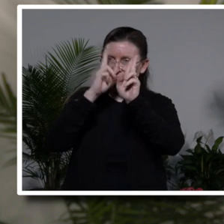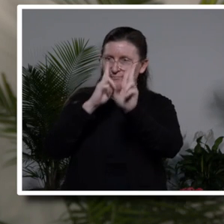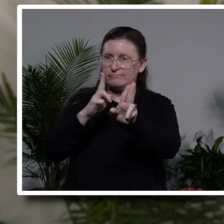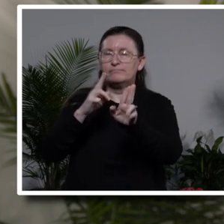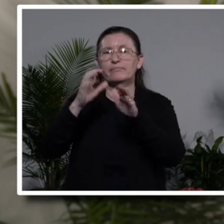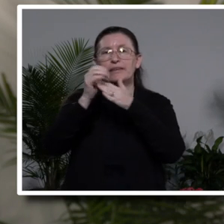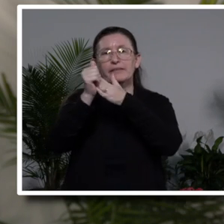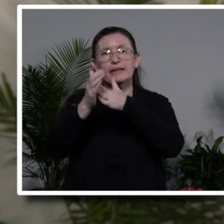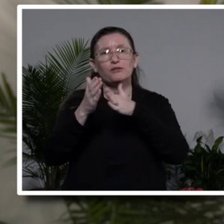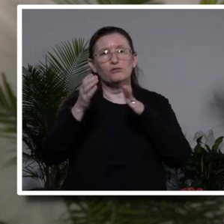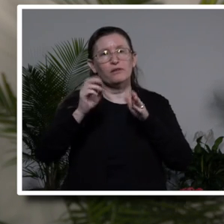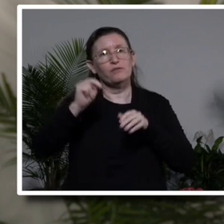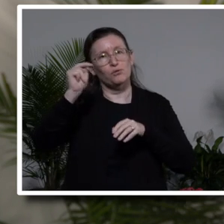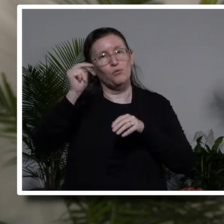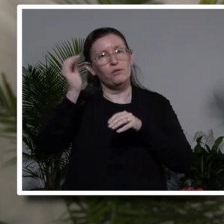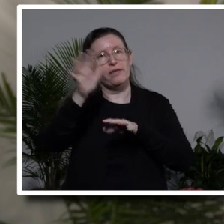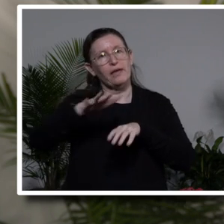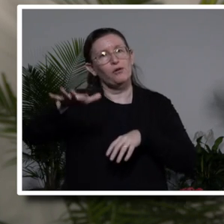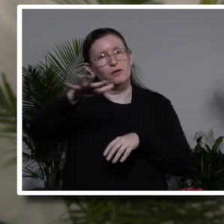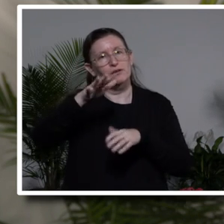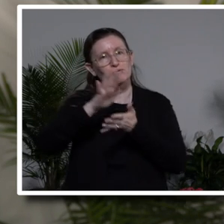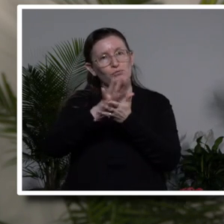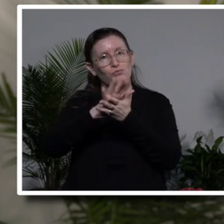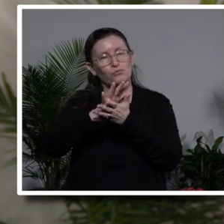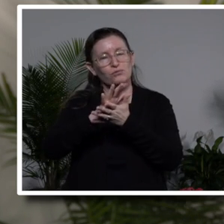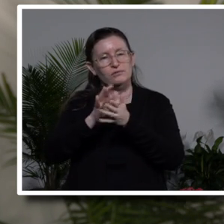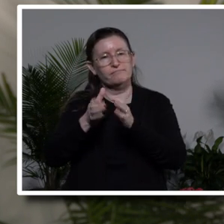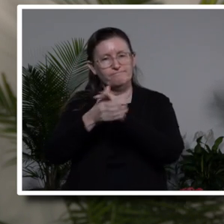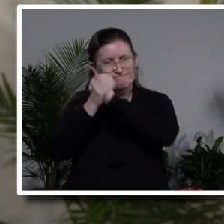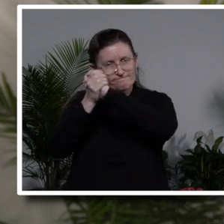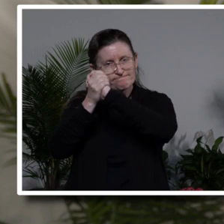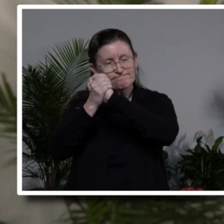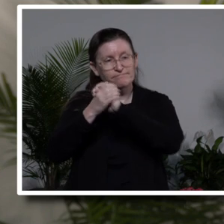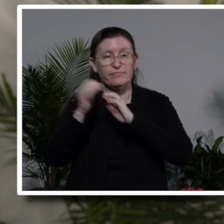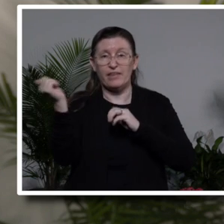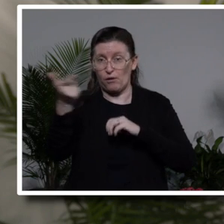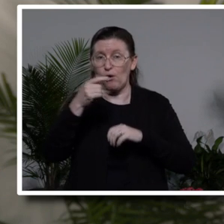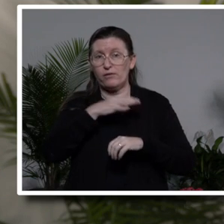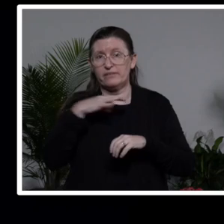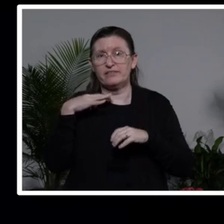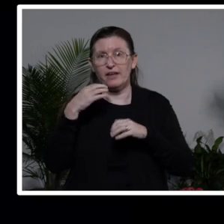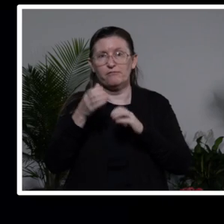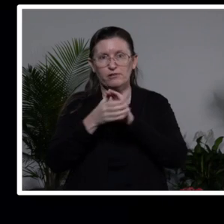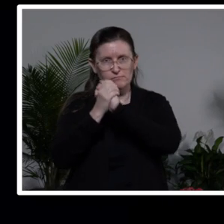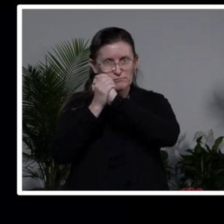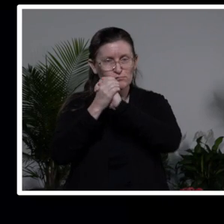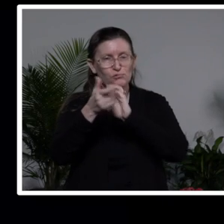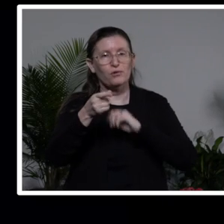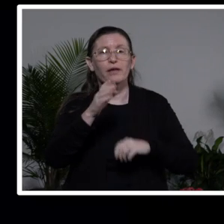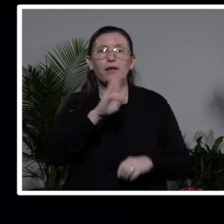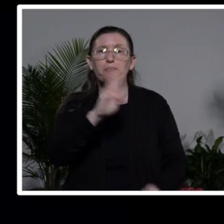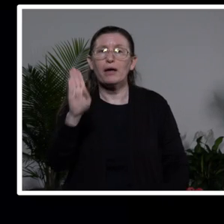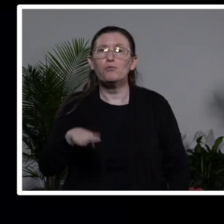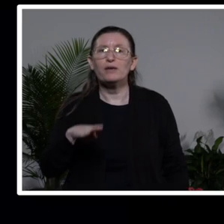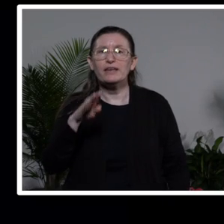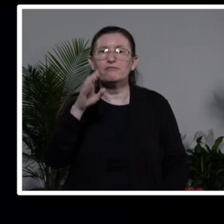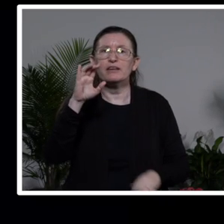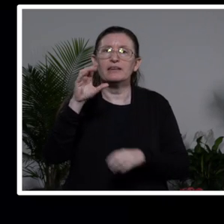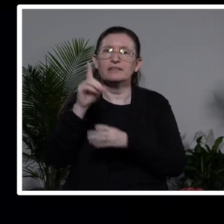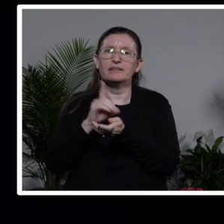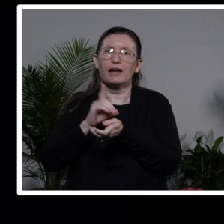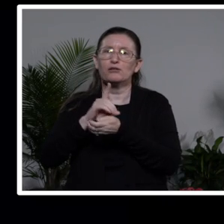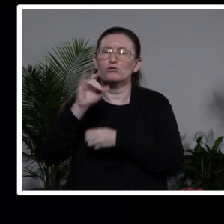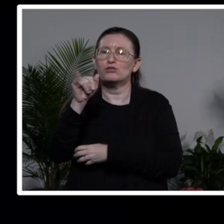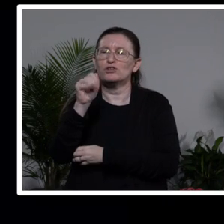North Area Schools. Each member also extends their well wishes and congratulations. Representing Belle Reve Elementary is